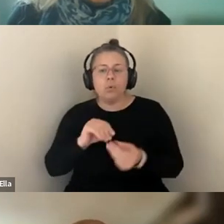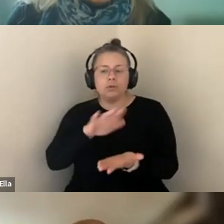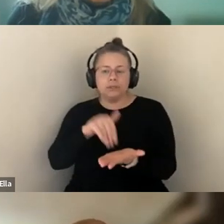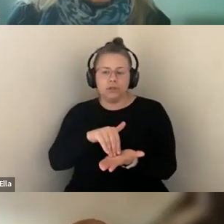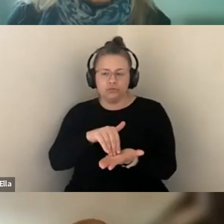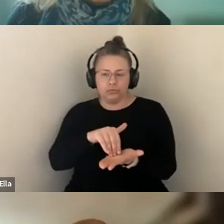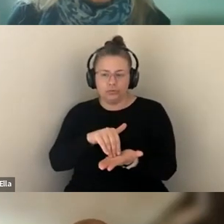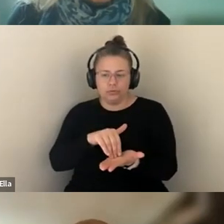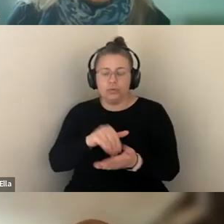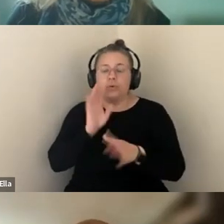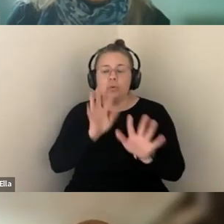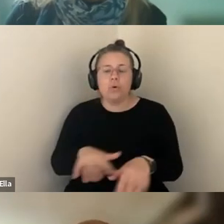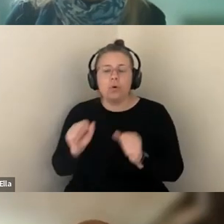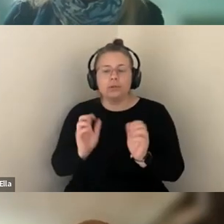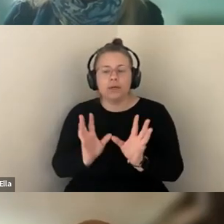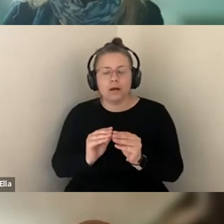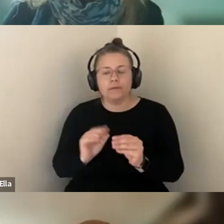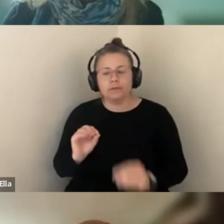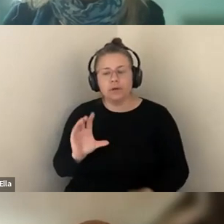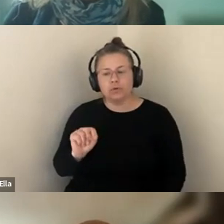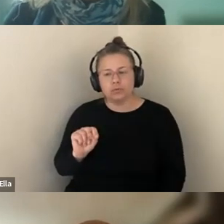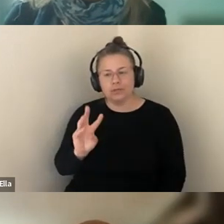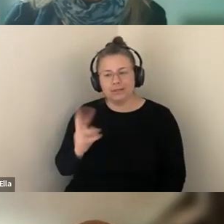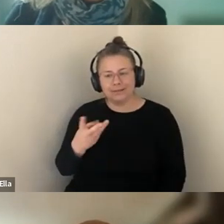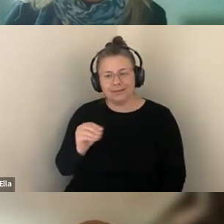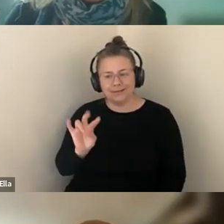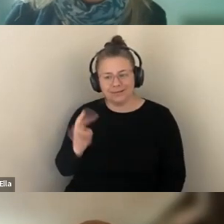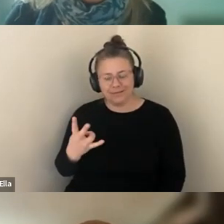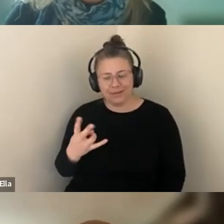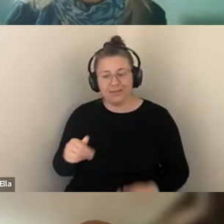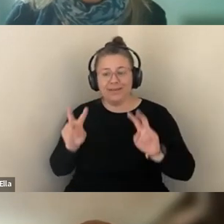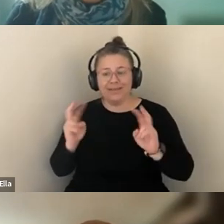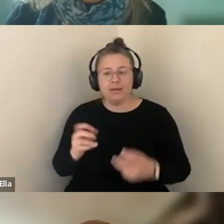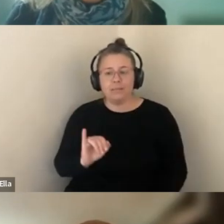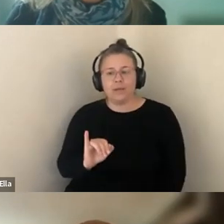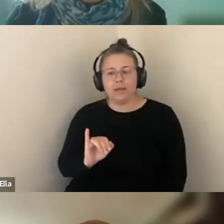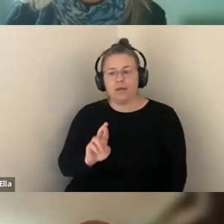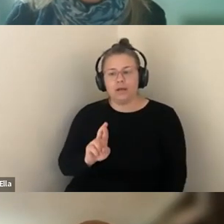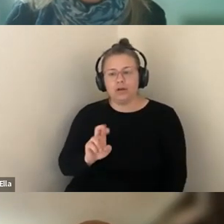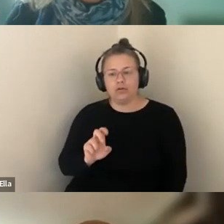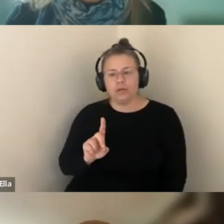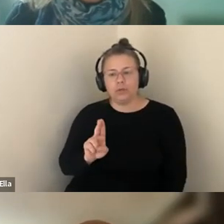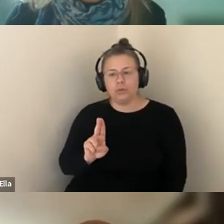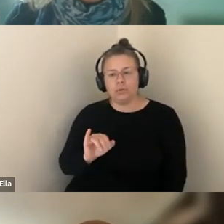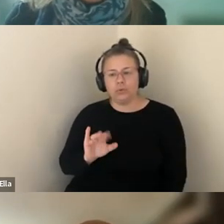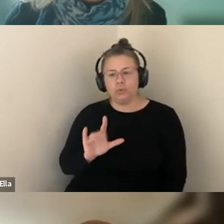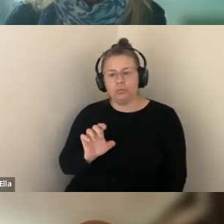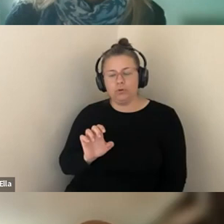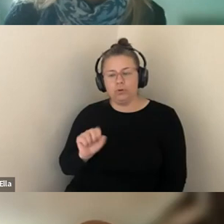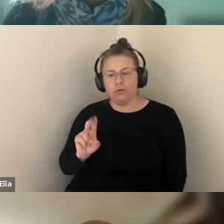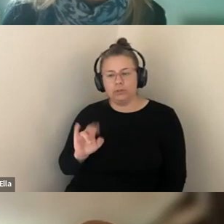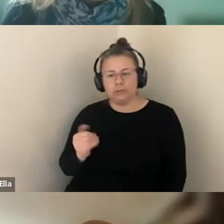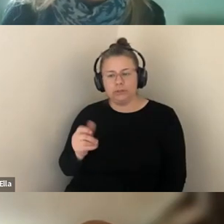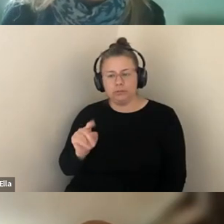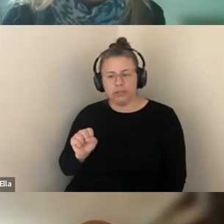on October 6th and 7th on the theme of irreducible subjects, disability and genomics in the past, present,